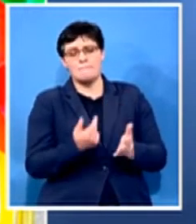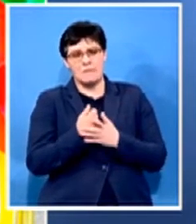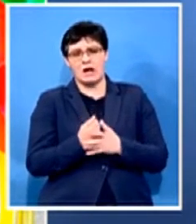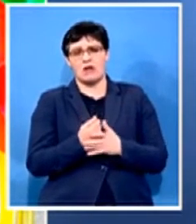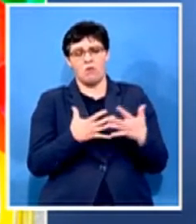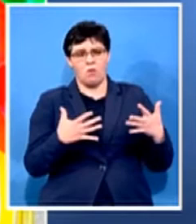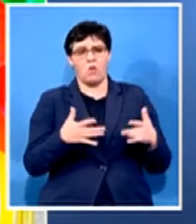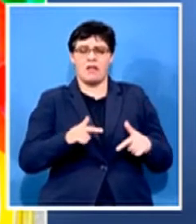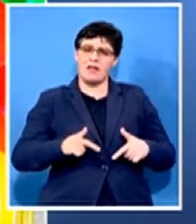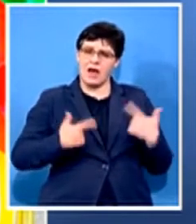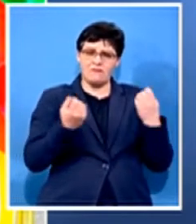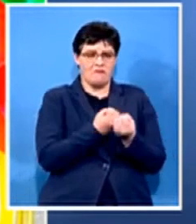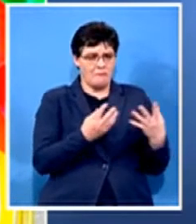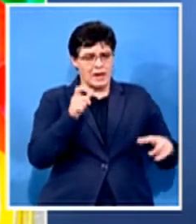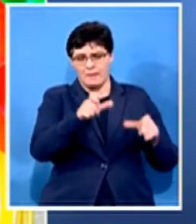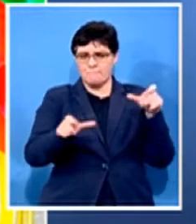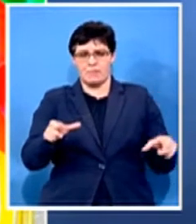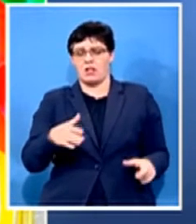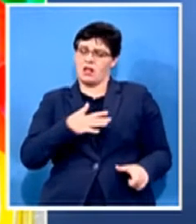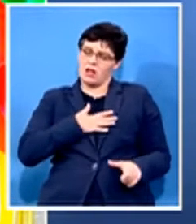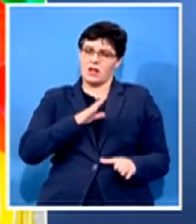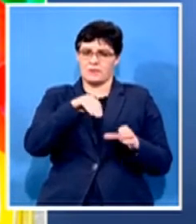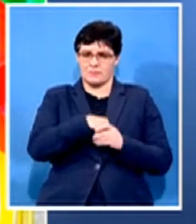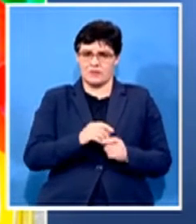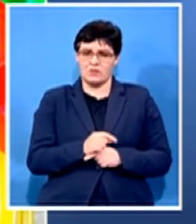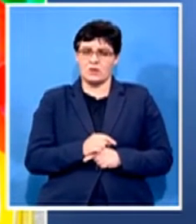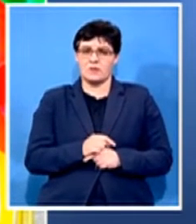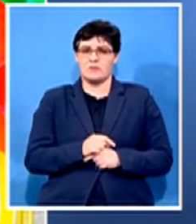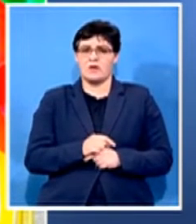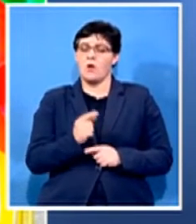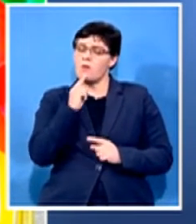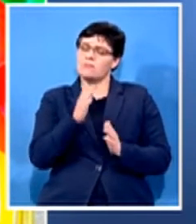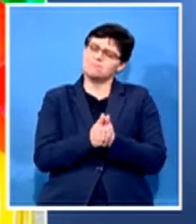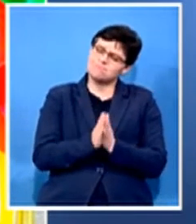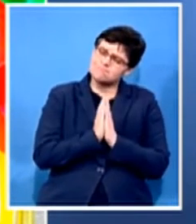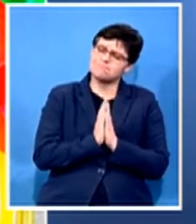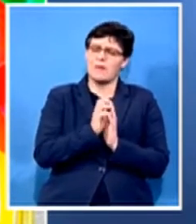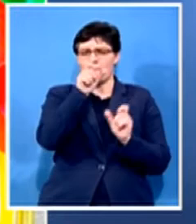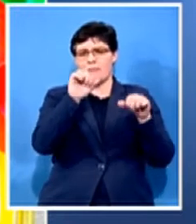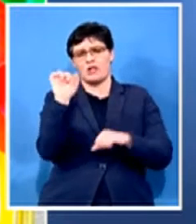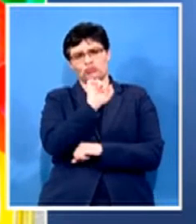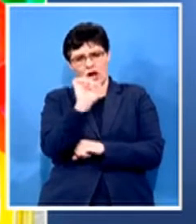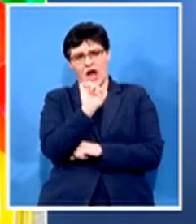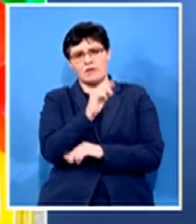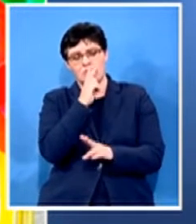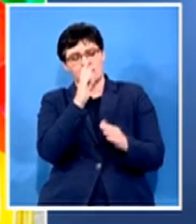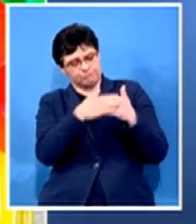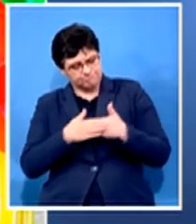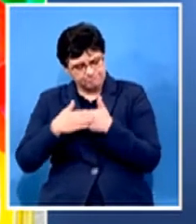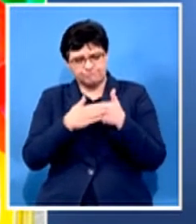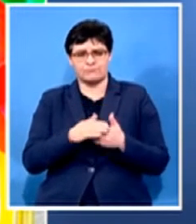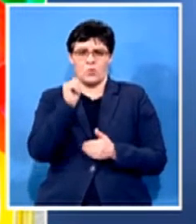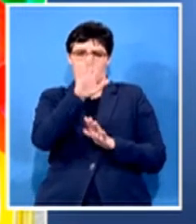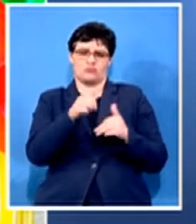We cannot stress this enough. We urge motorists to please exercise extreme caution. They will do best